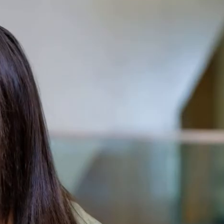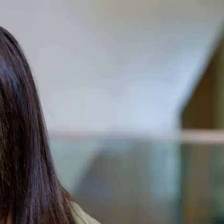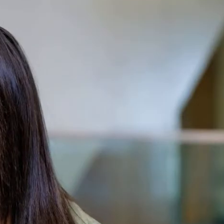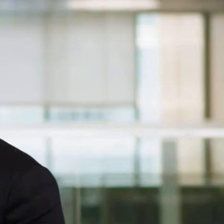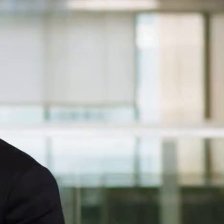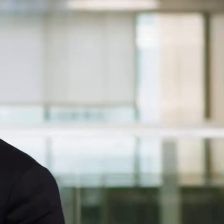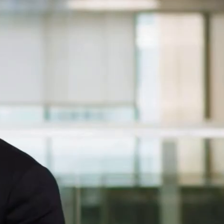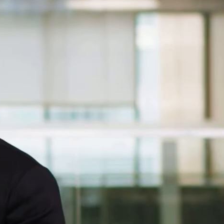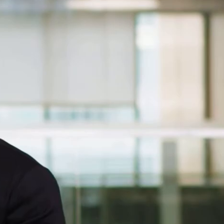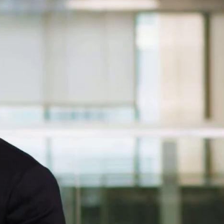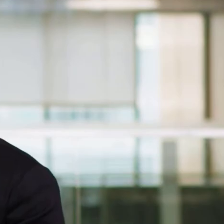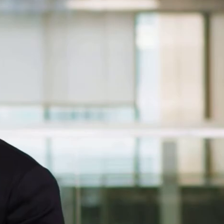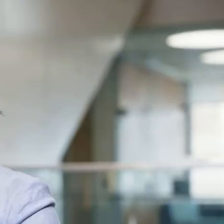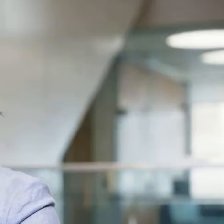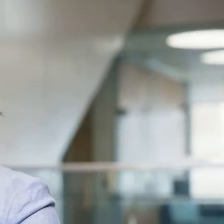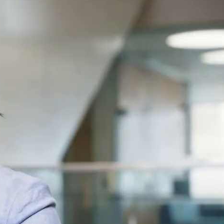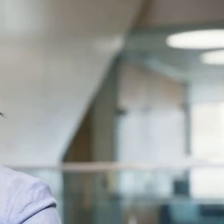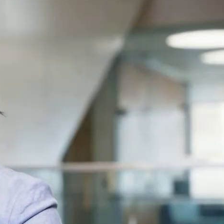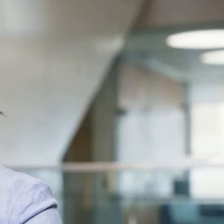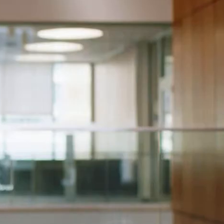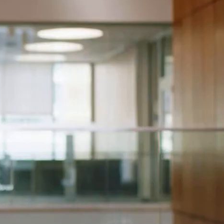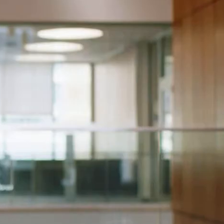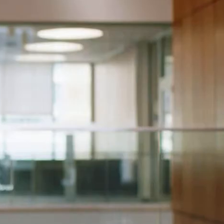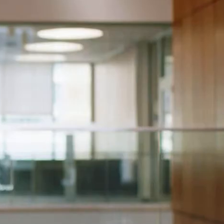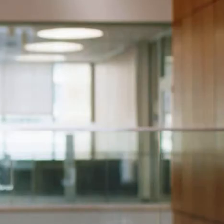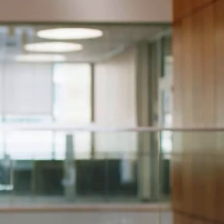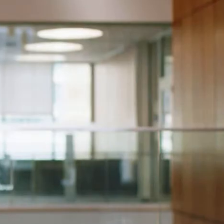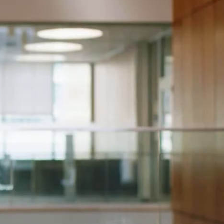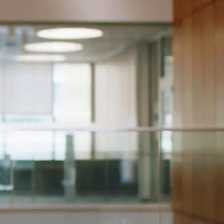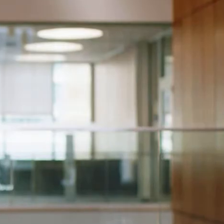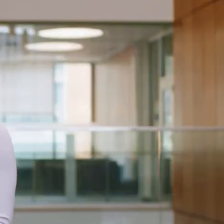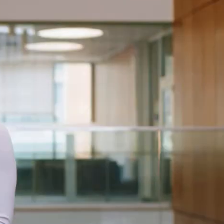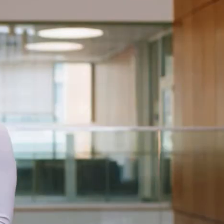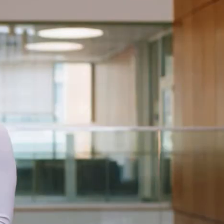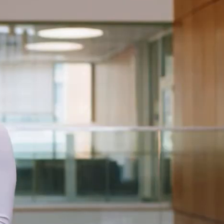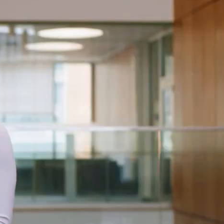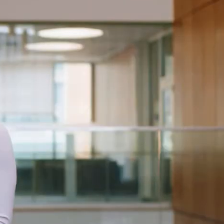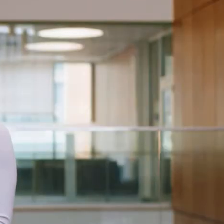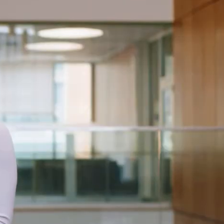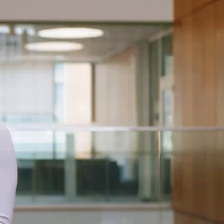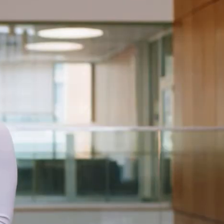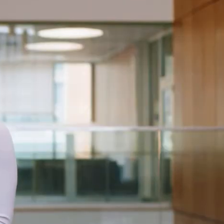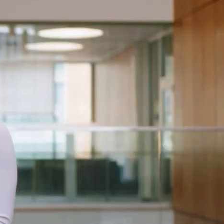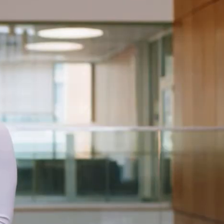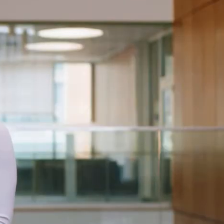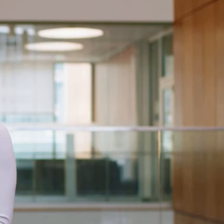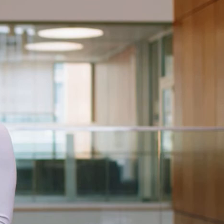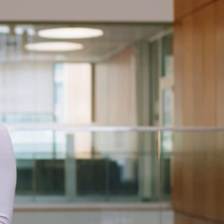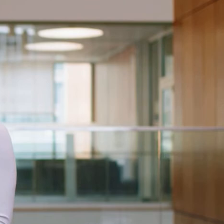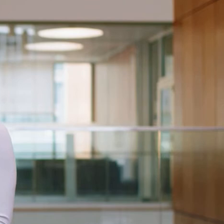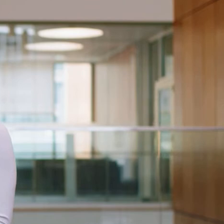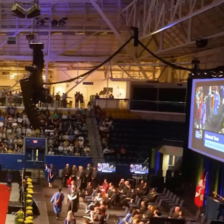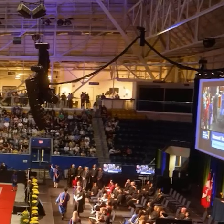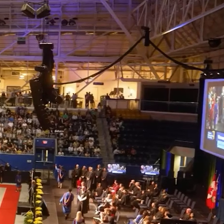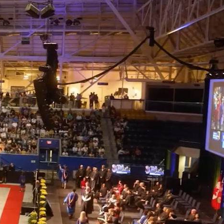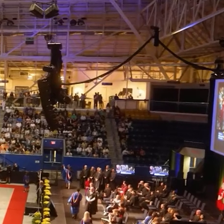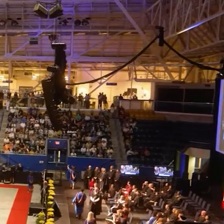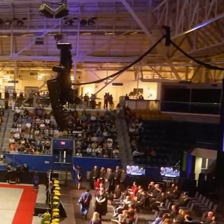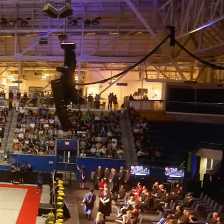a deep breath. Enjoy this moment. And remember, we're here to support you. And we can't wait to see what you go on to